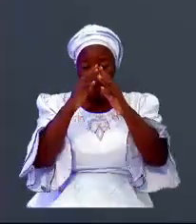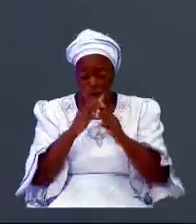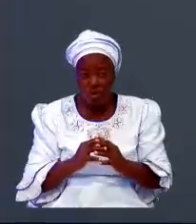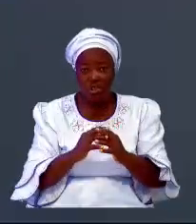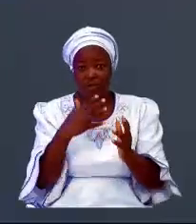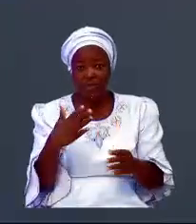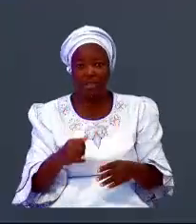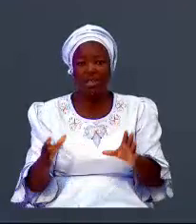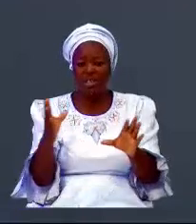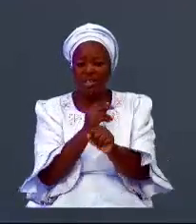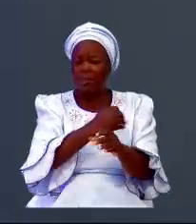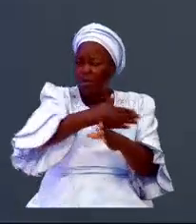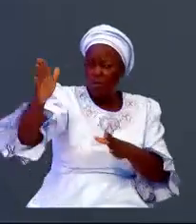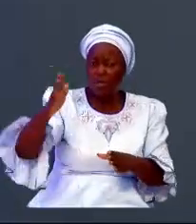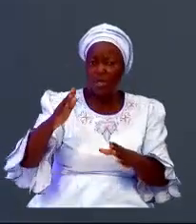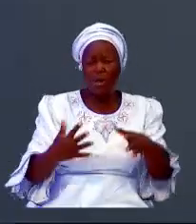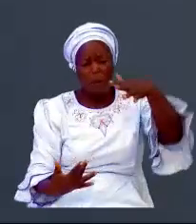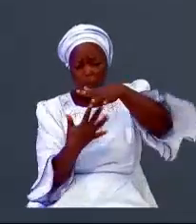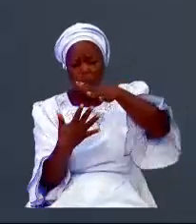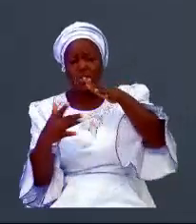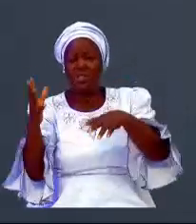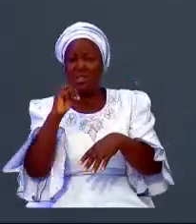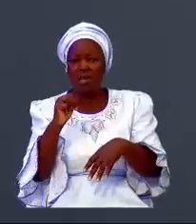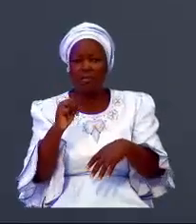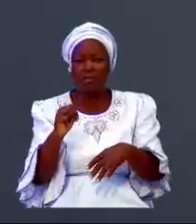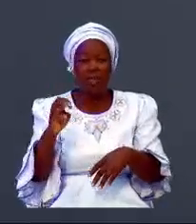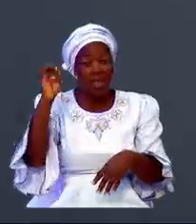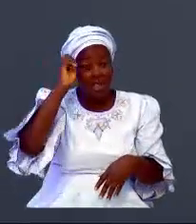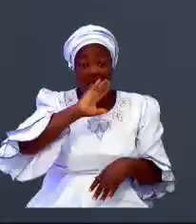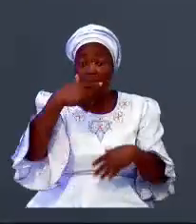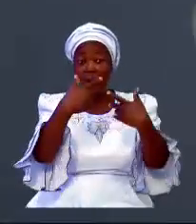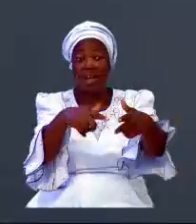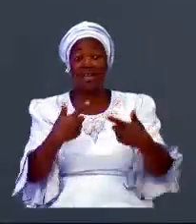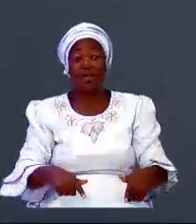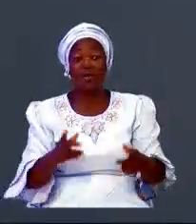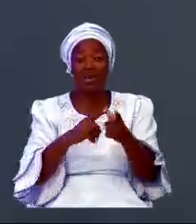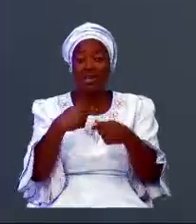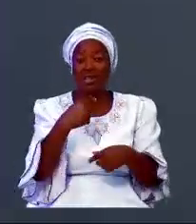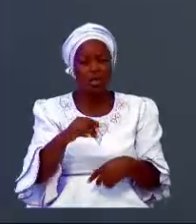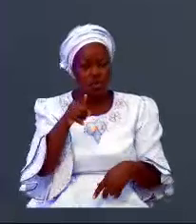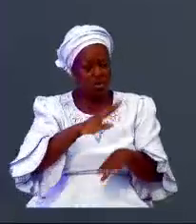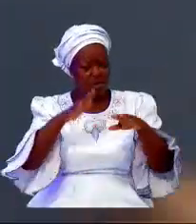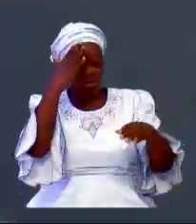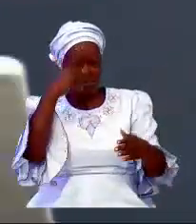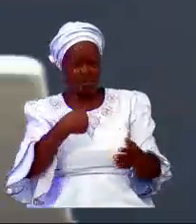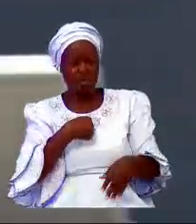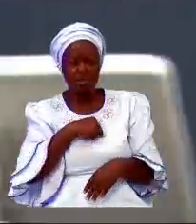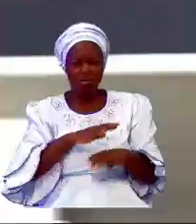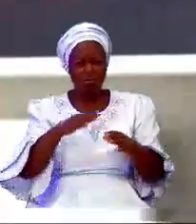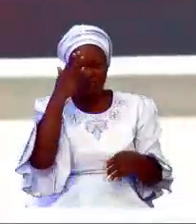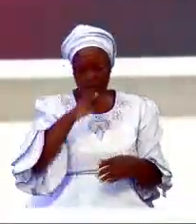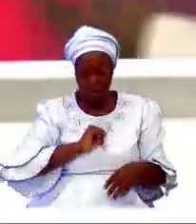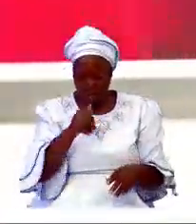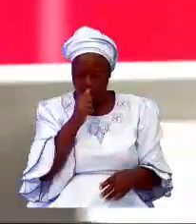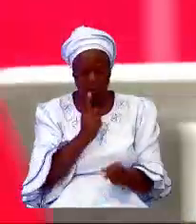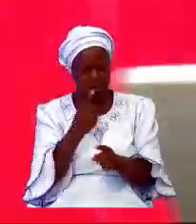idol, worship, fetishes. Take them away. Burn them. He didn't tag you and say,